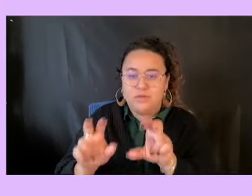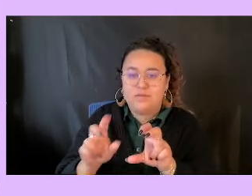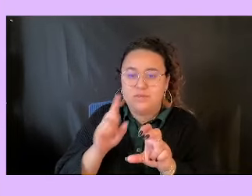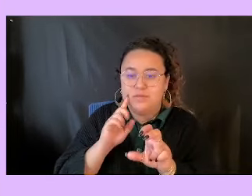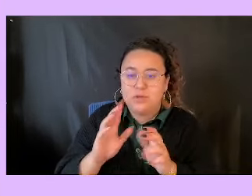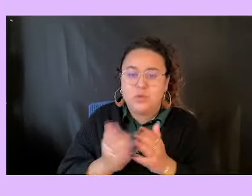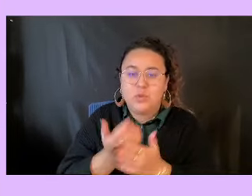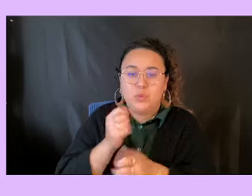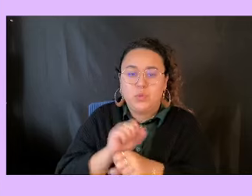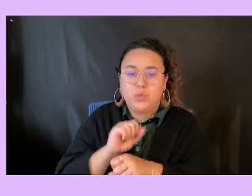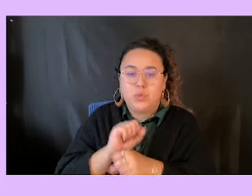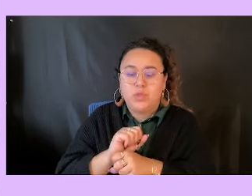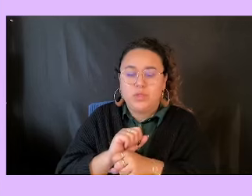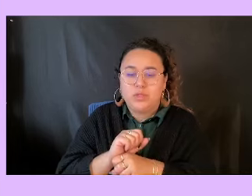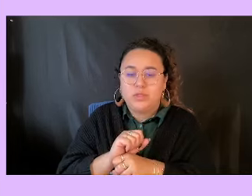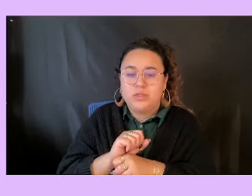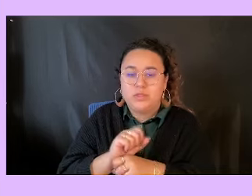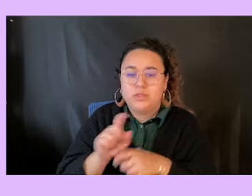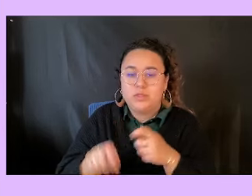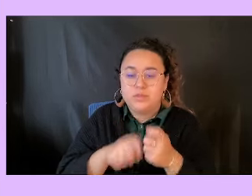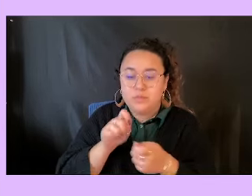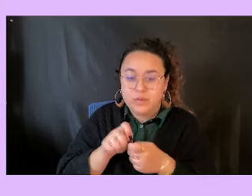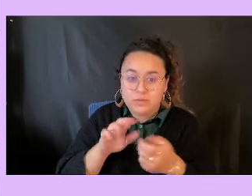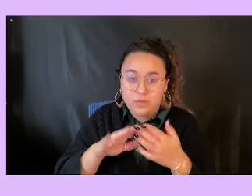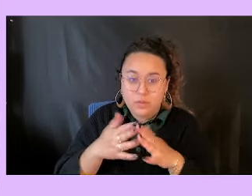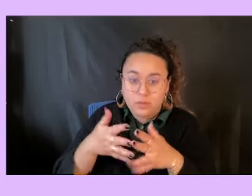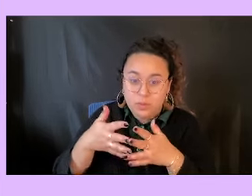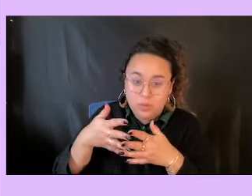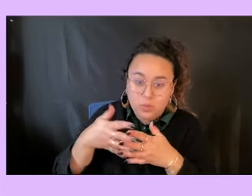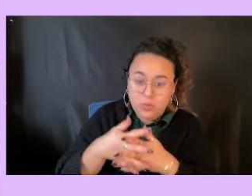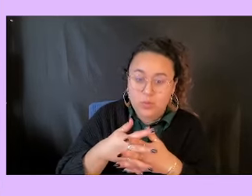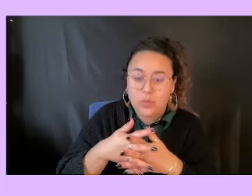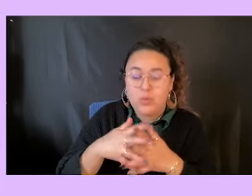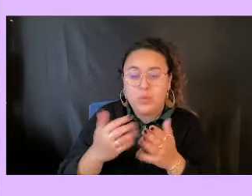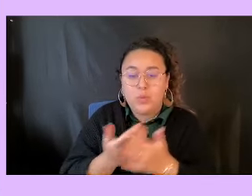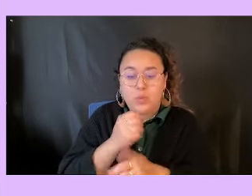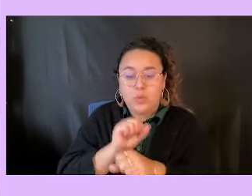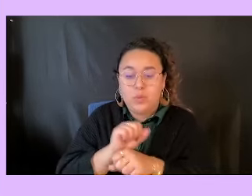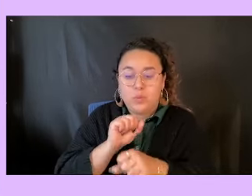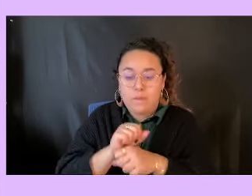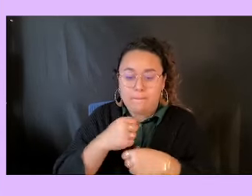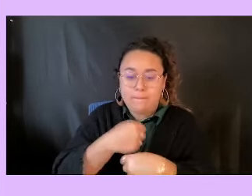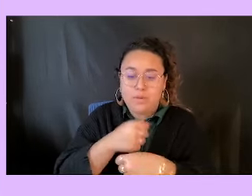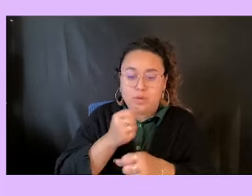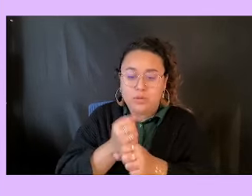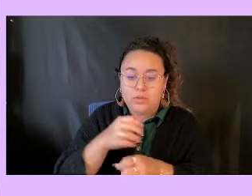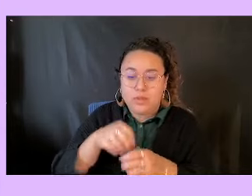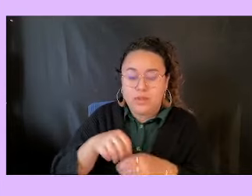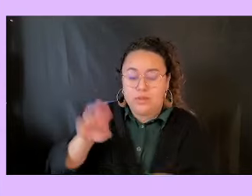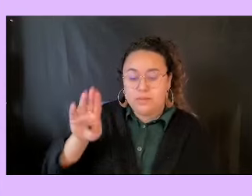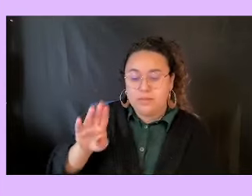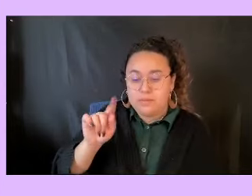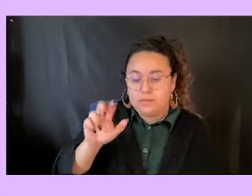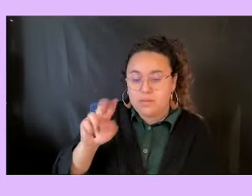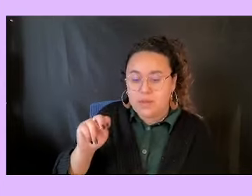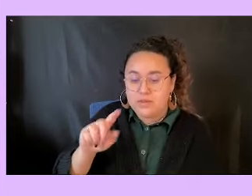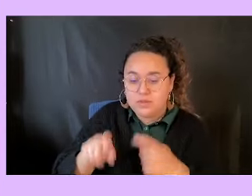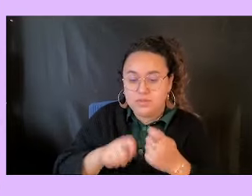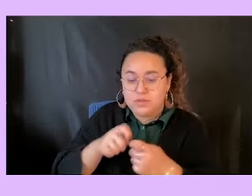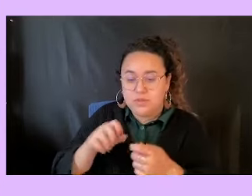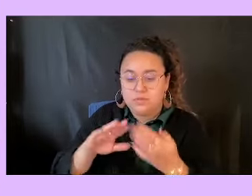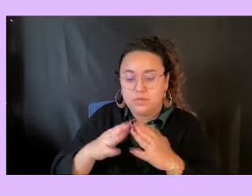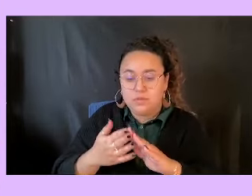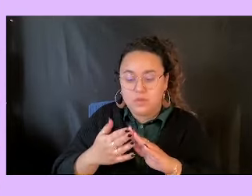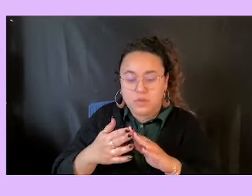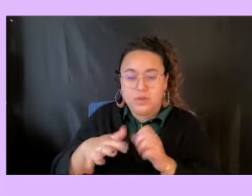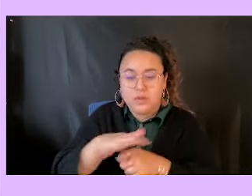work and specifically community-rooted new work produced in the Boston-specific community context.